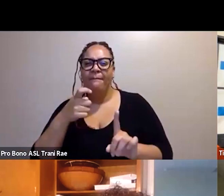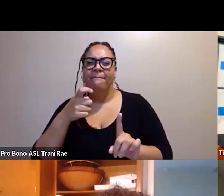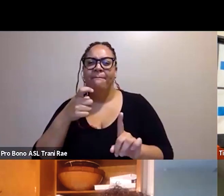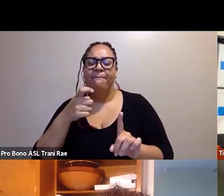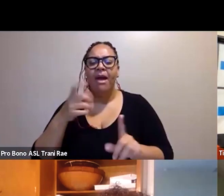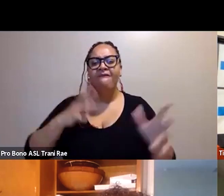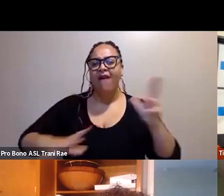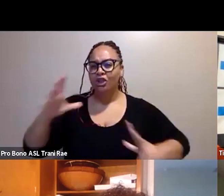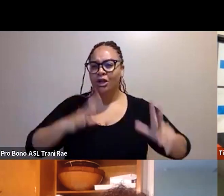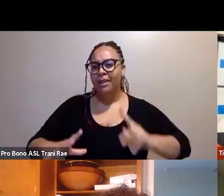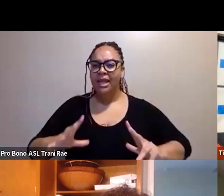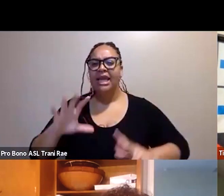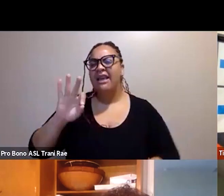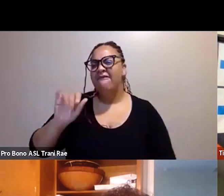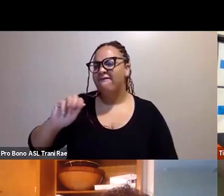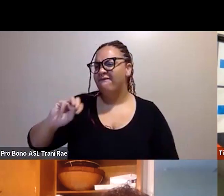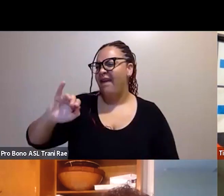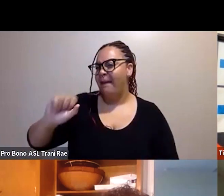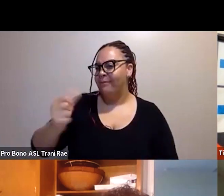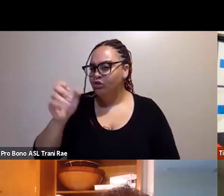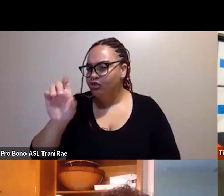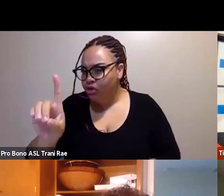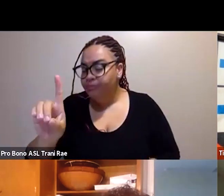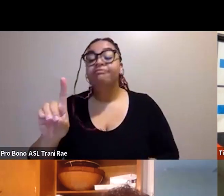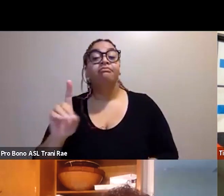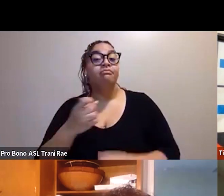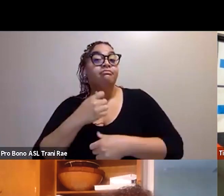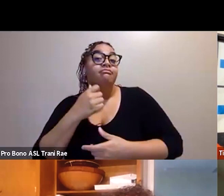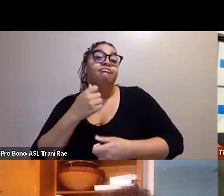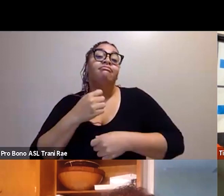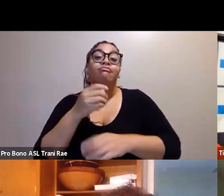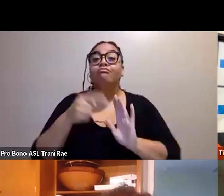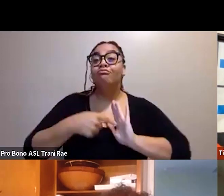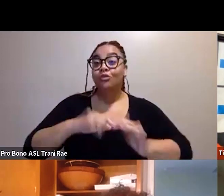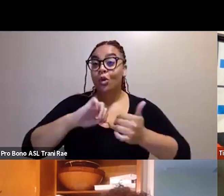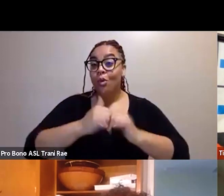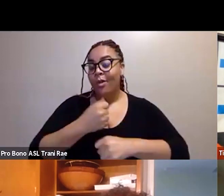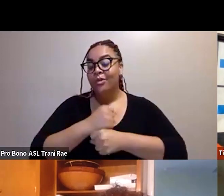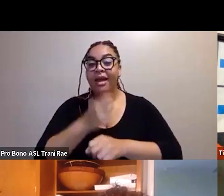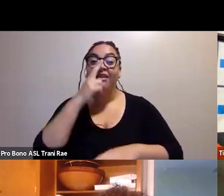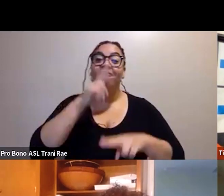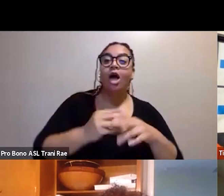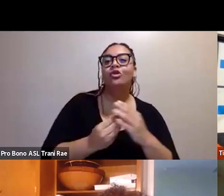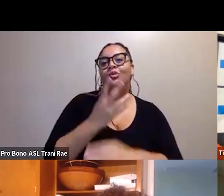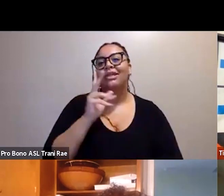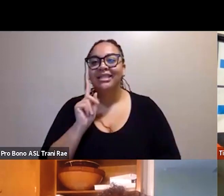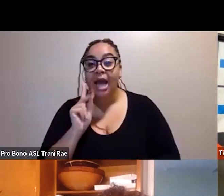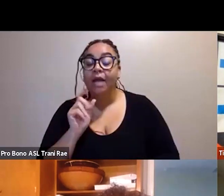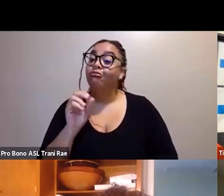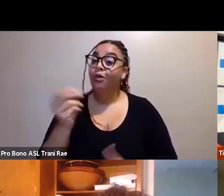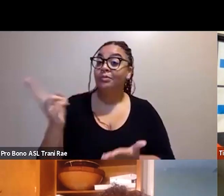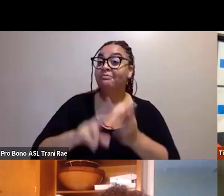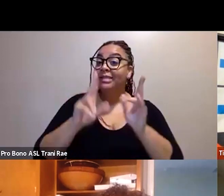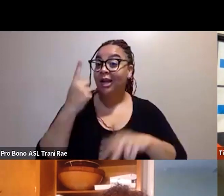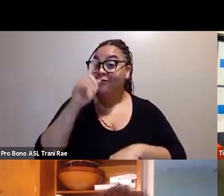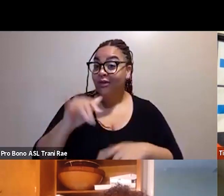to teach you how to make some fun springtime snacks for your brunches. So please do sign up for that event. Keep an eye out for other